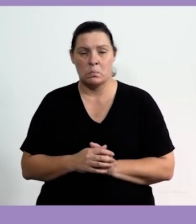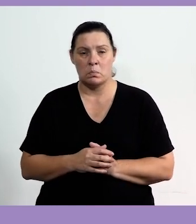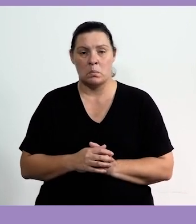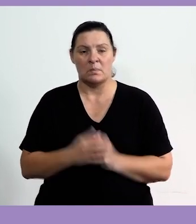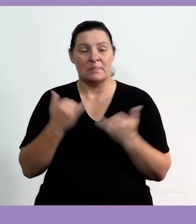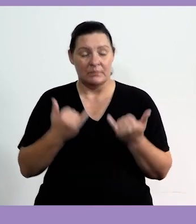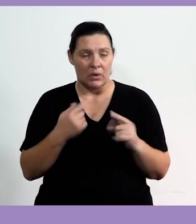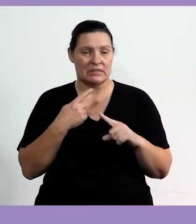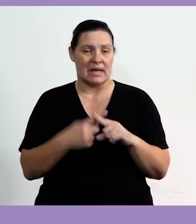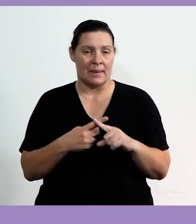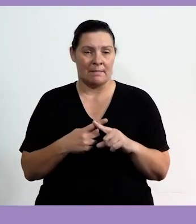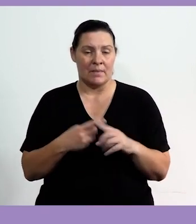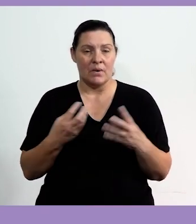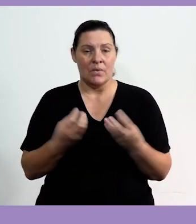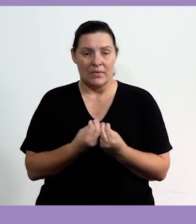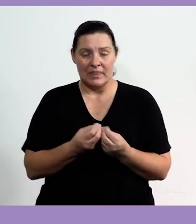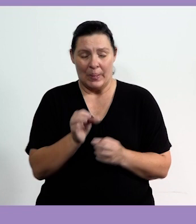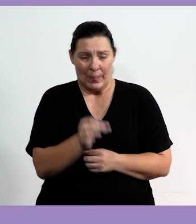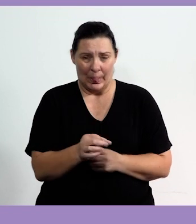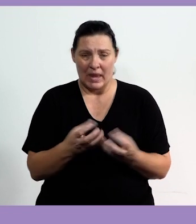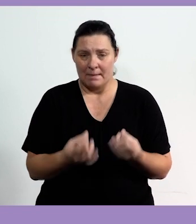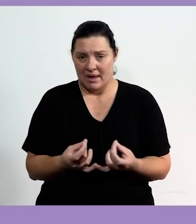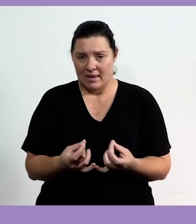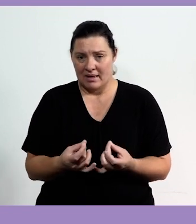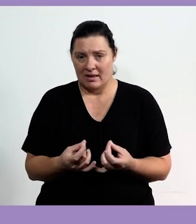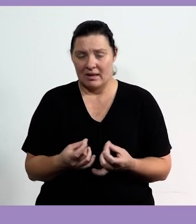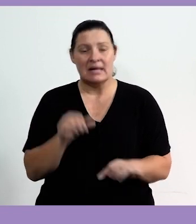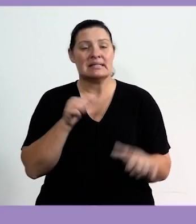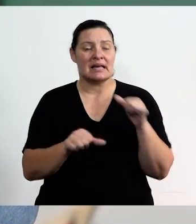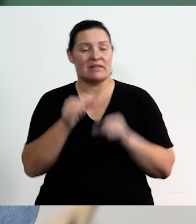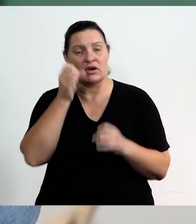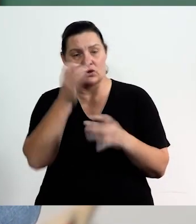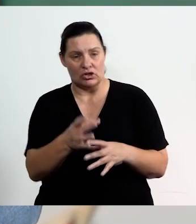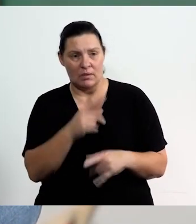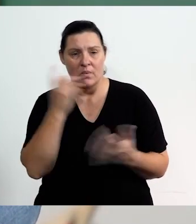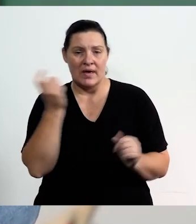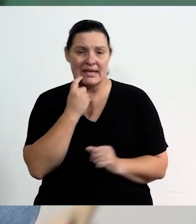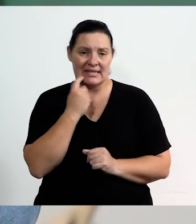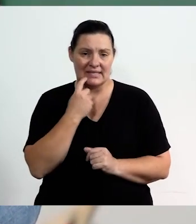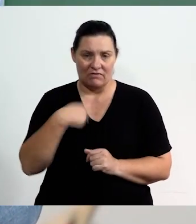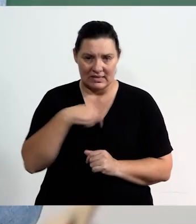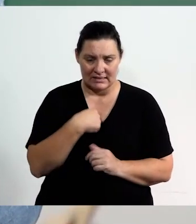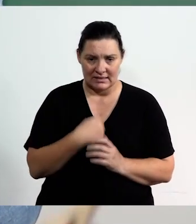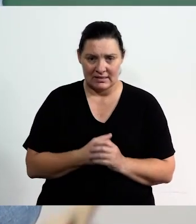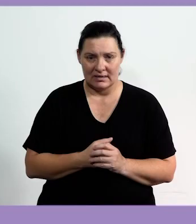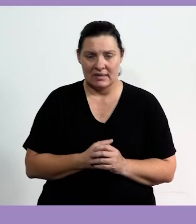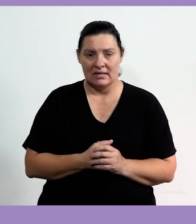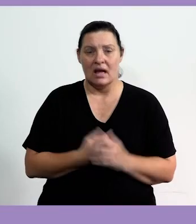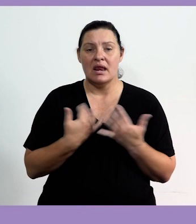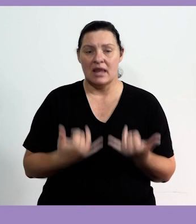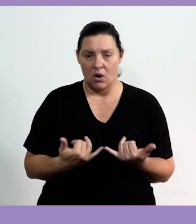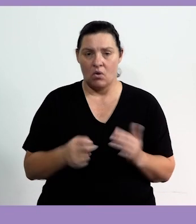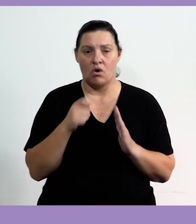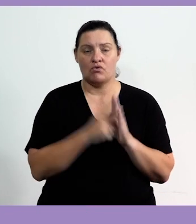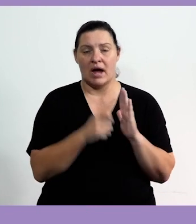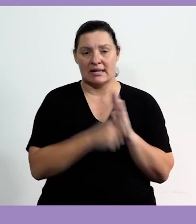one, and we are going to now multiply those very small numbers. But again, scientific notation makes it easier for